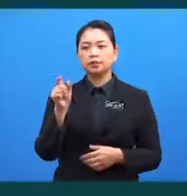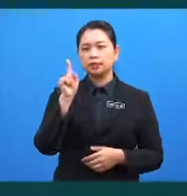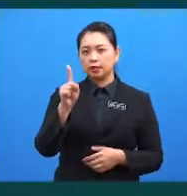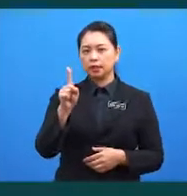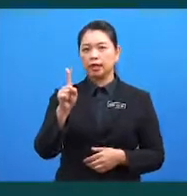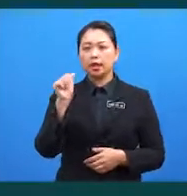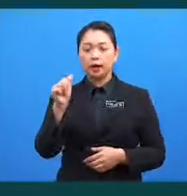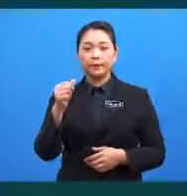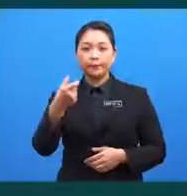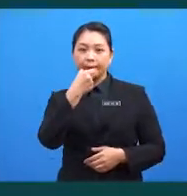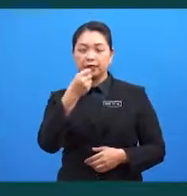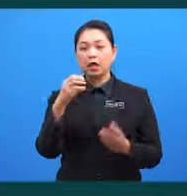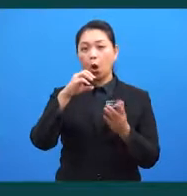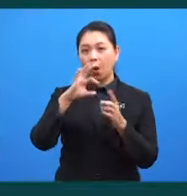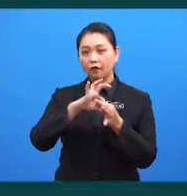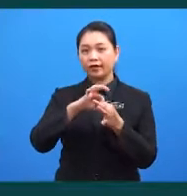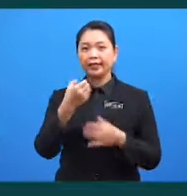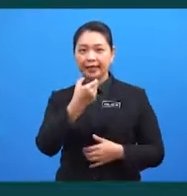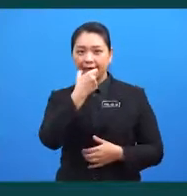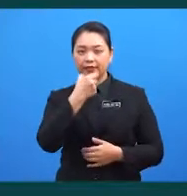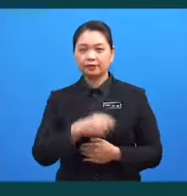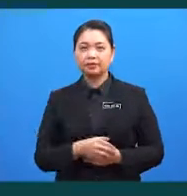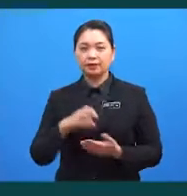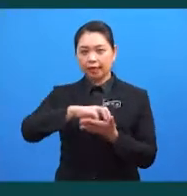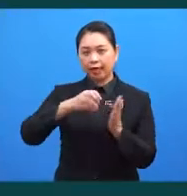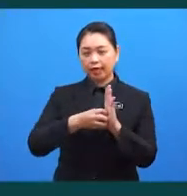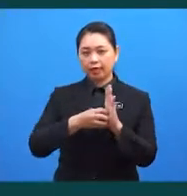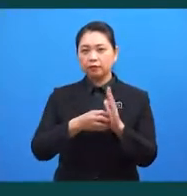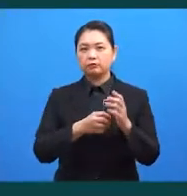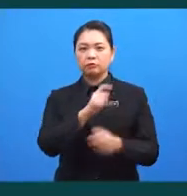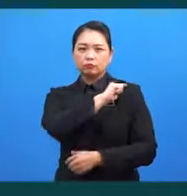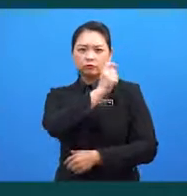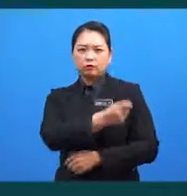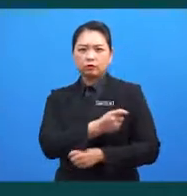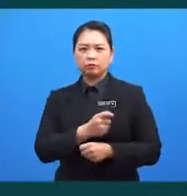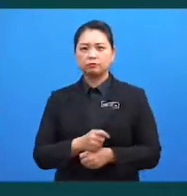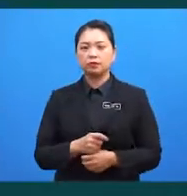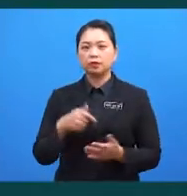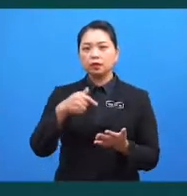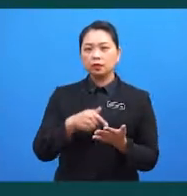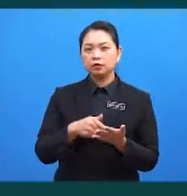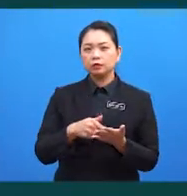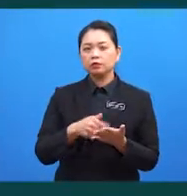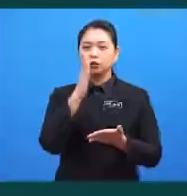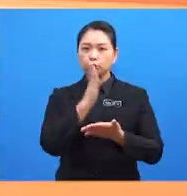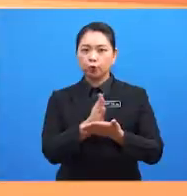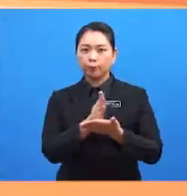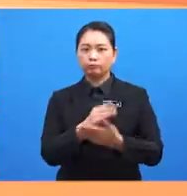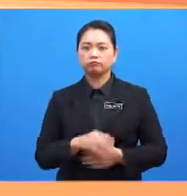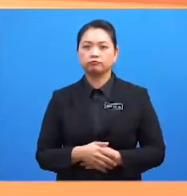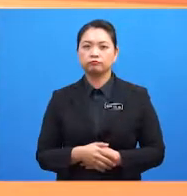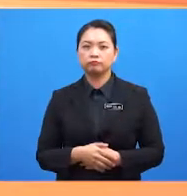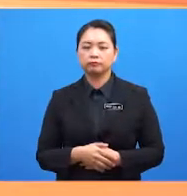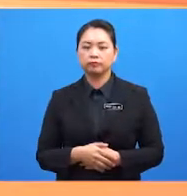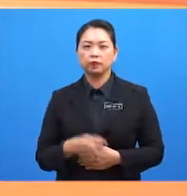struggle, felt dizzy, if we could stop, and seasick.